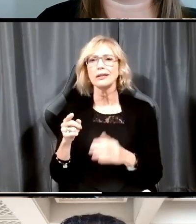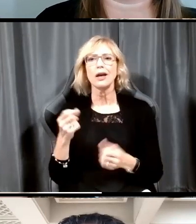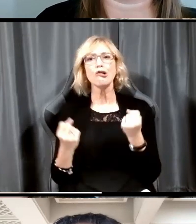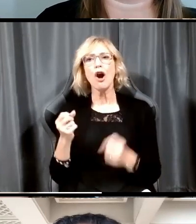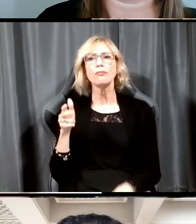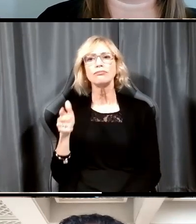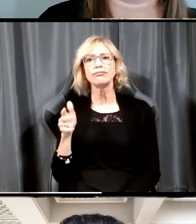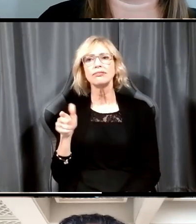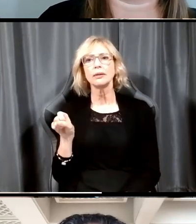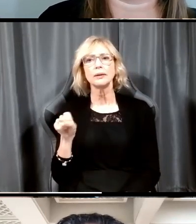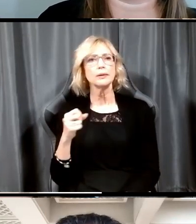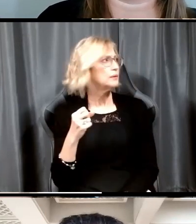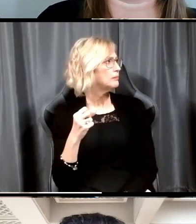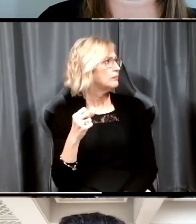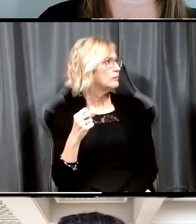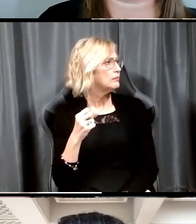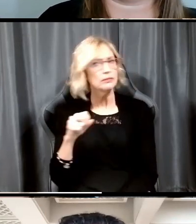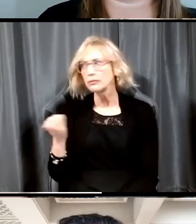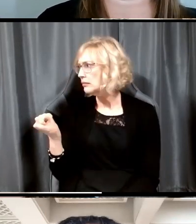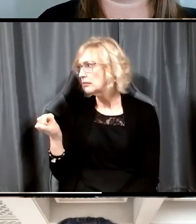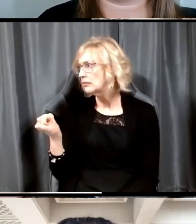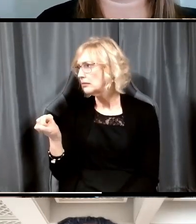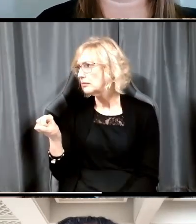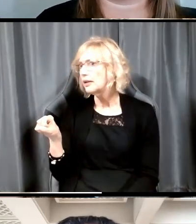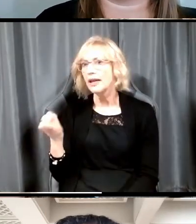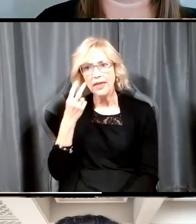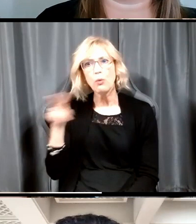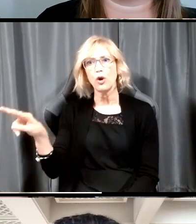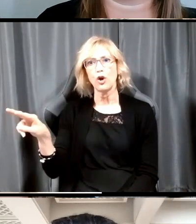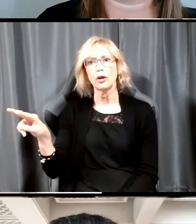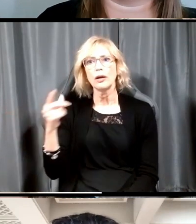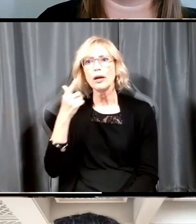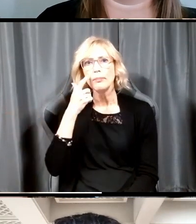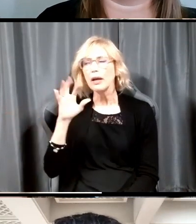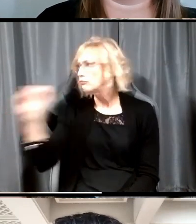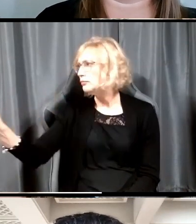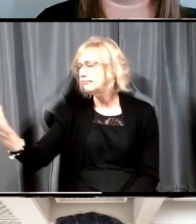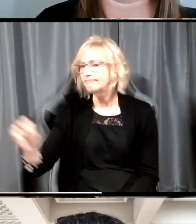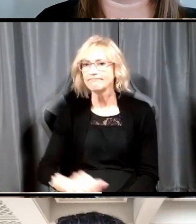they'll turn their head towards objects outside the window because it catches their attention.